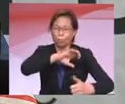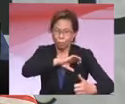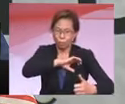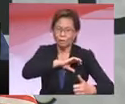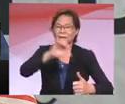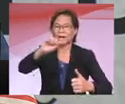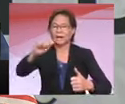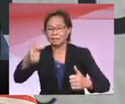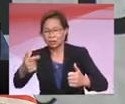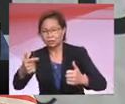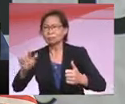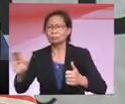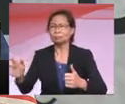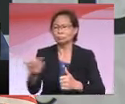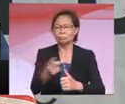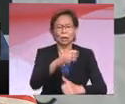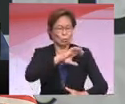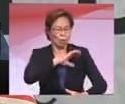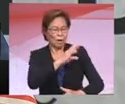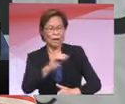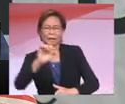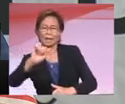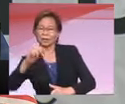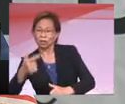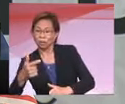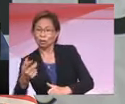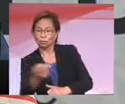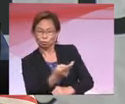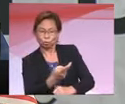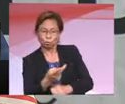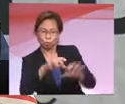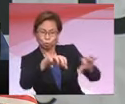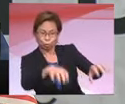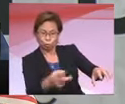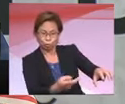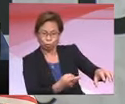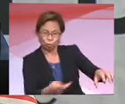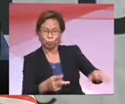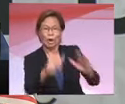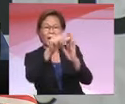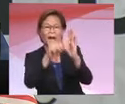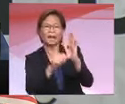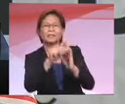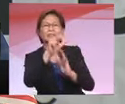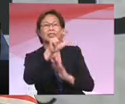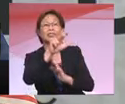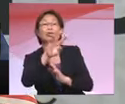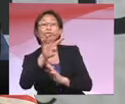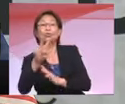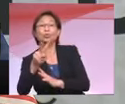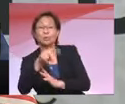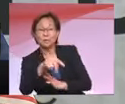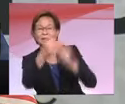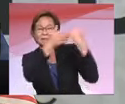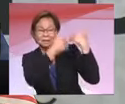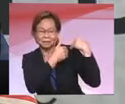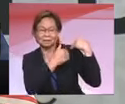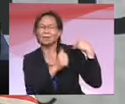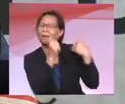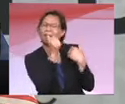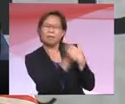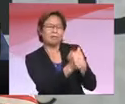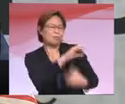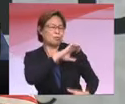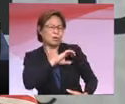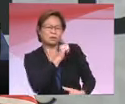AG, they are also part of the enforcement of the Act 342. So we will leave the police to do